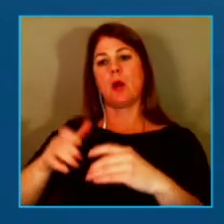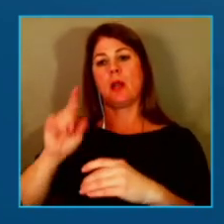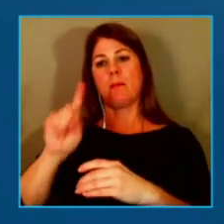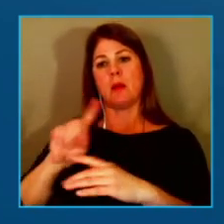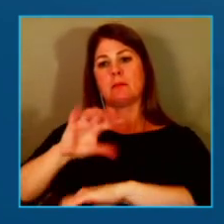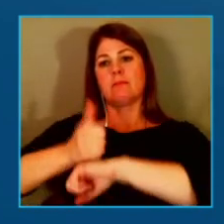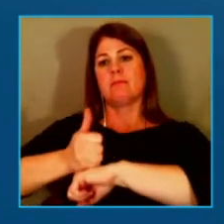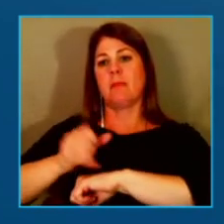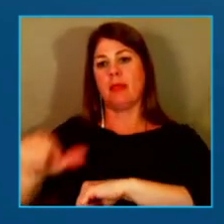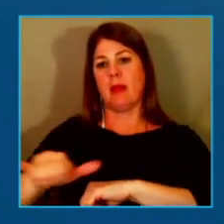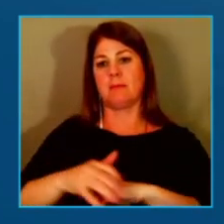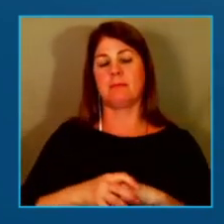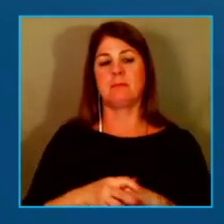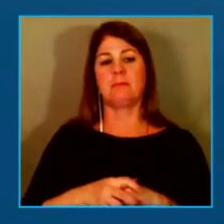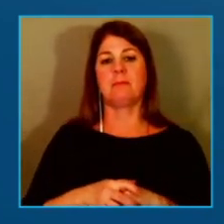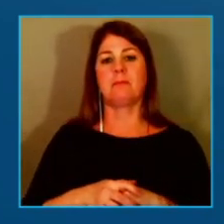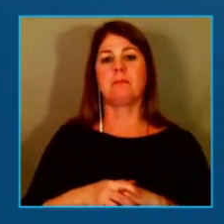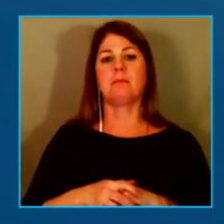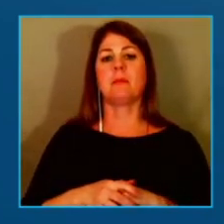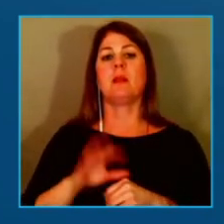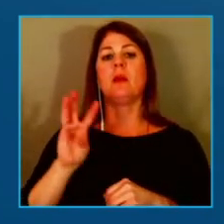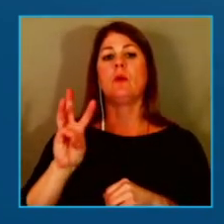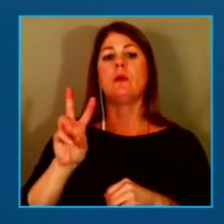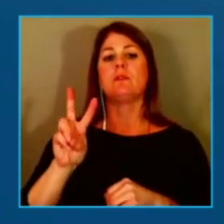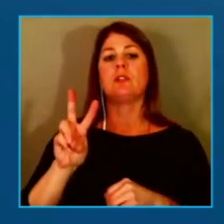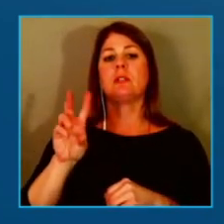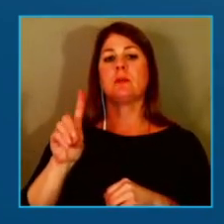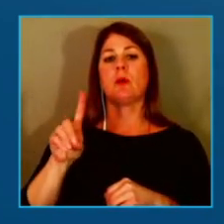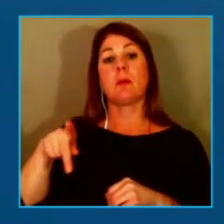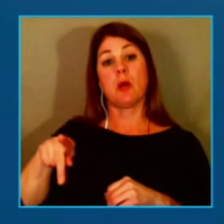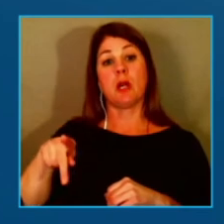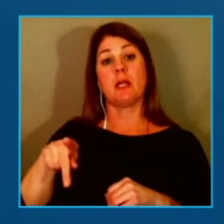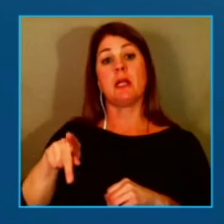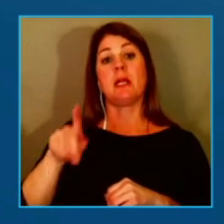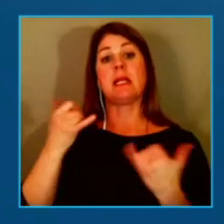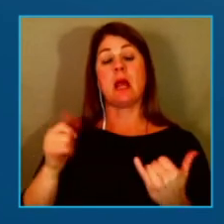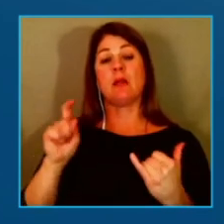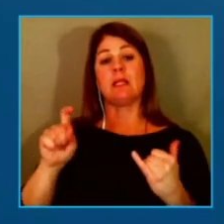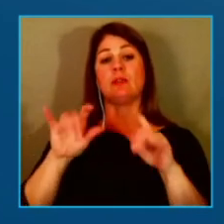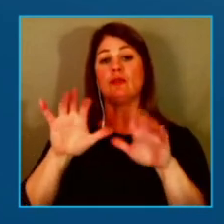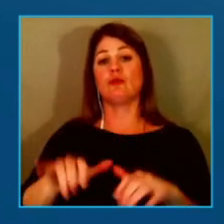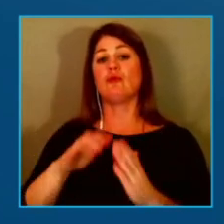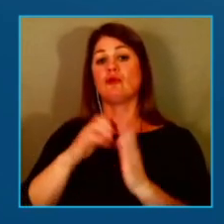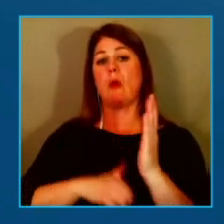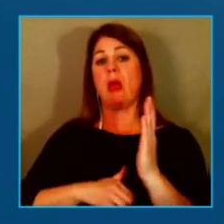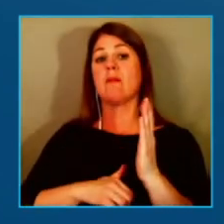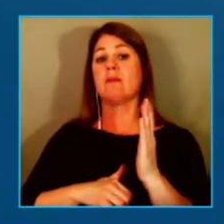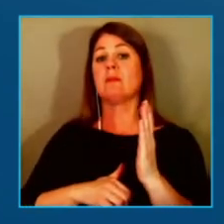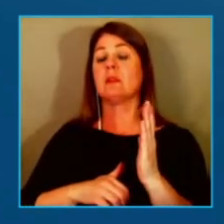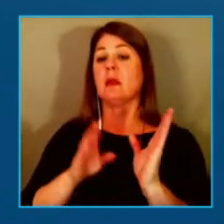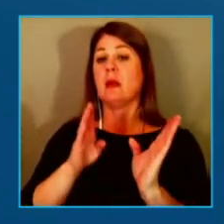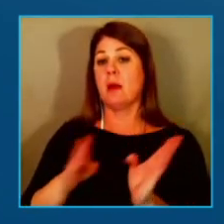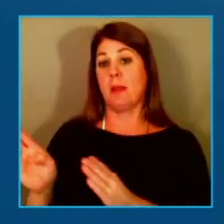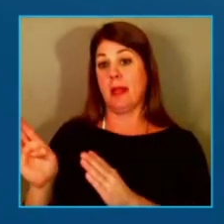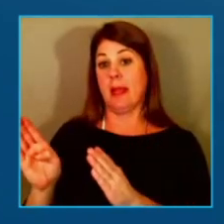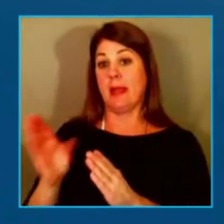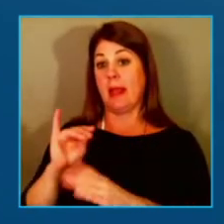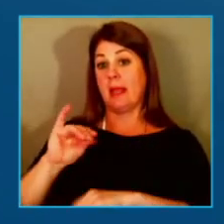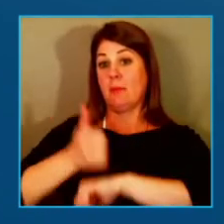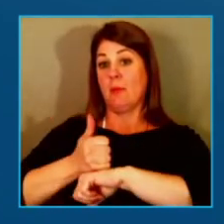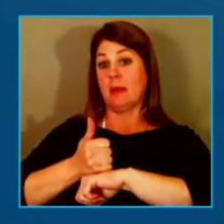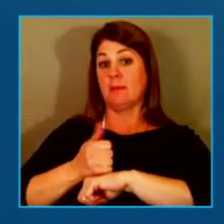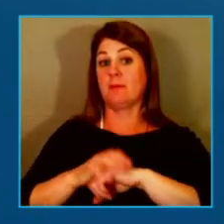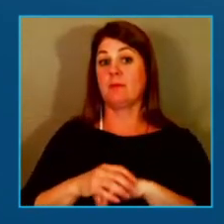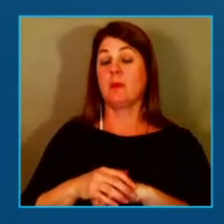West Virginia Democratic Party now needs to draft and implement its own plan, as do